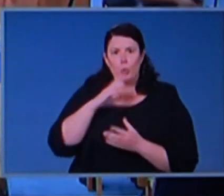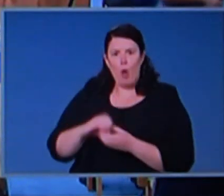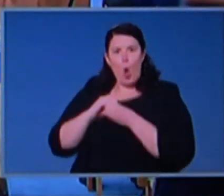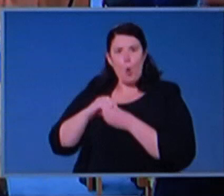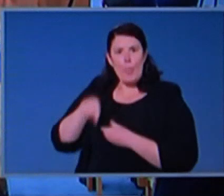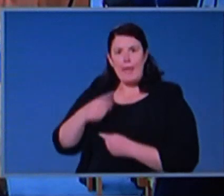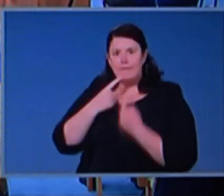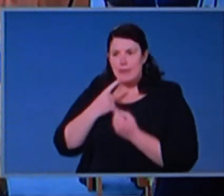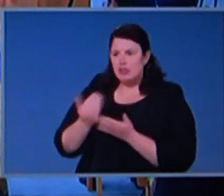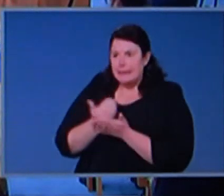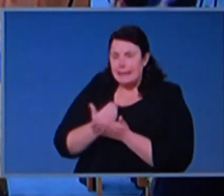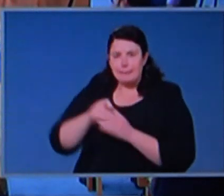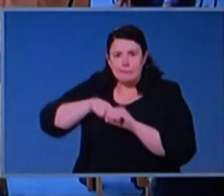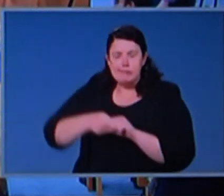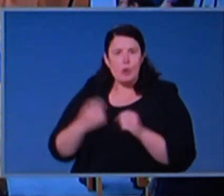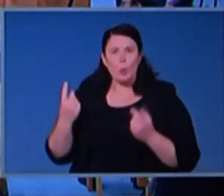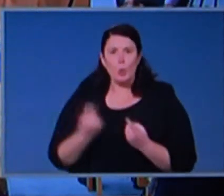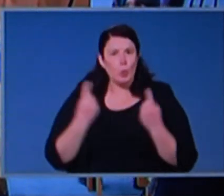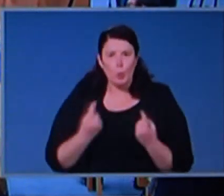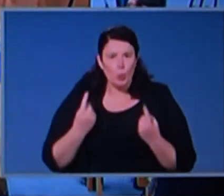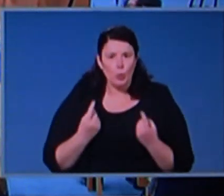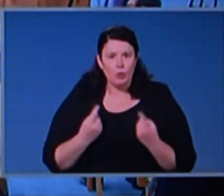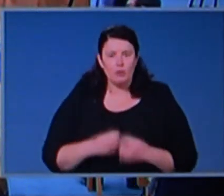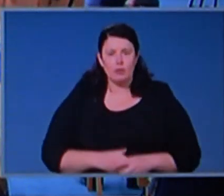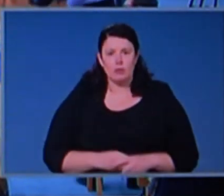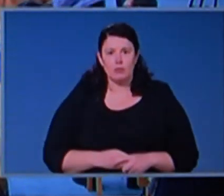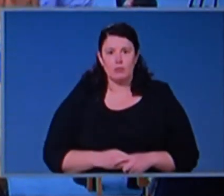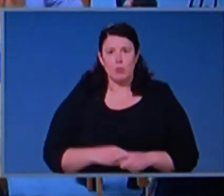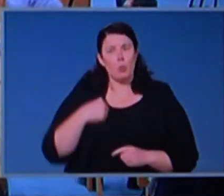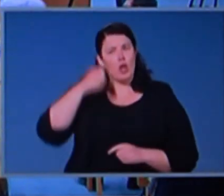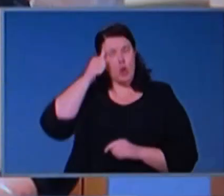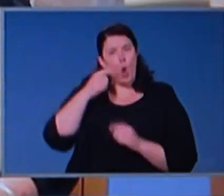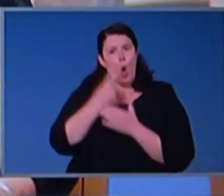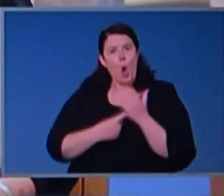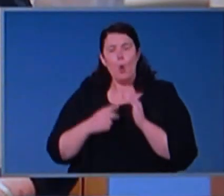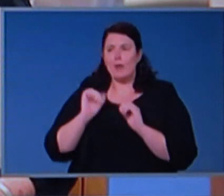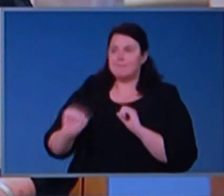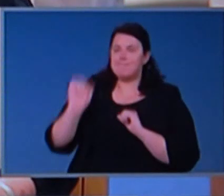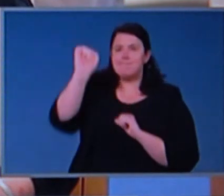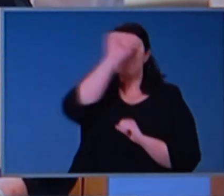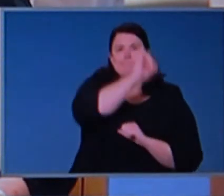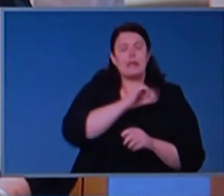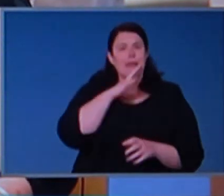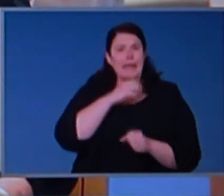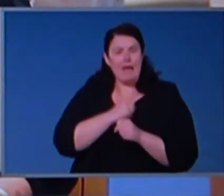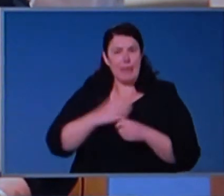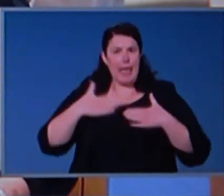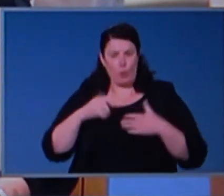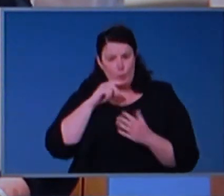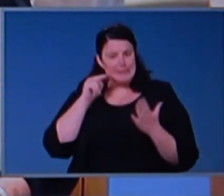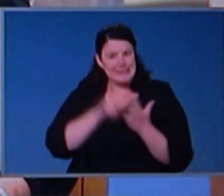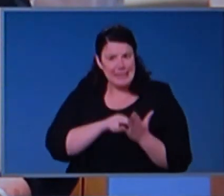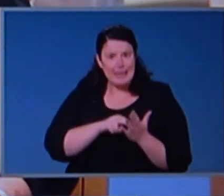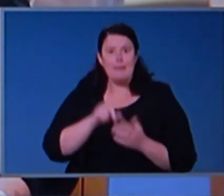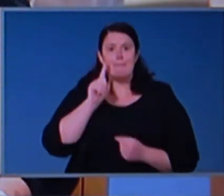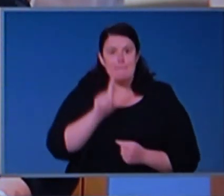and we know who accesses where it's going to be stored? And if I could be permitted a second question,